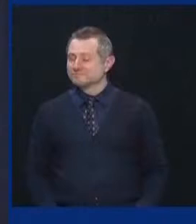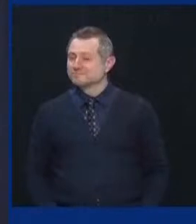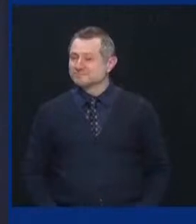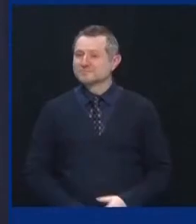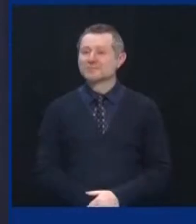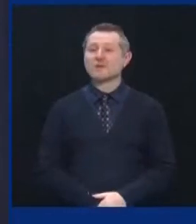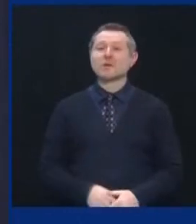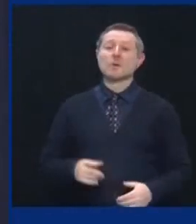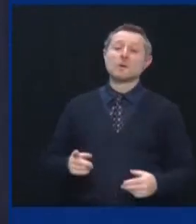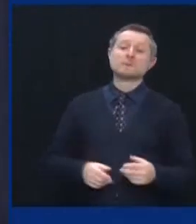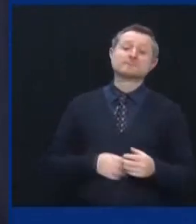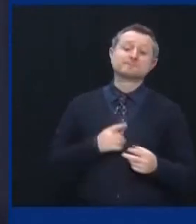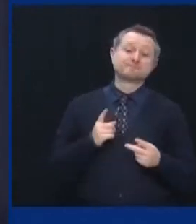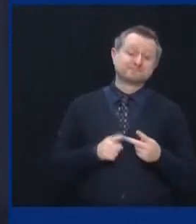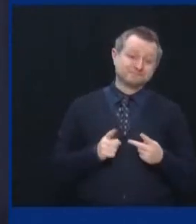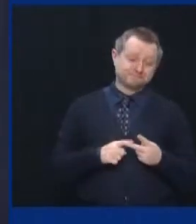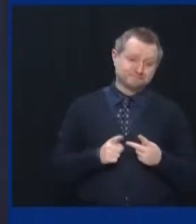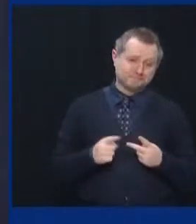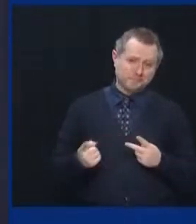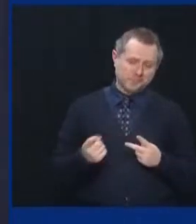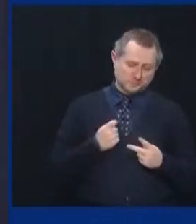On the evictions,